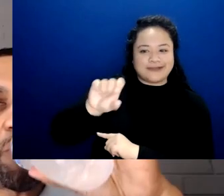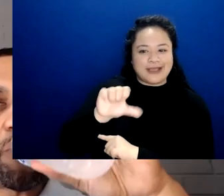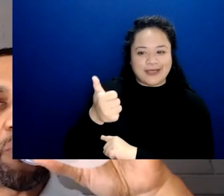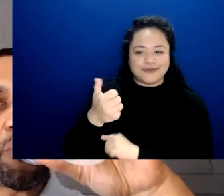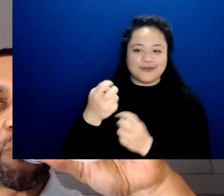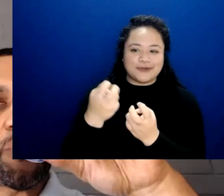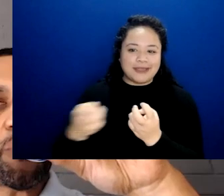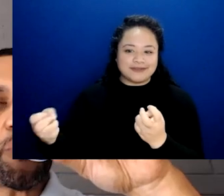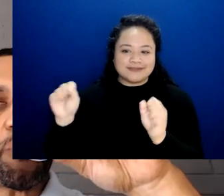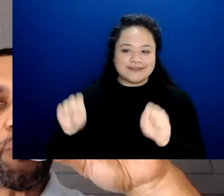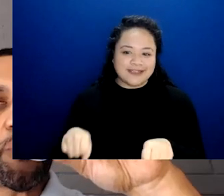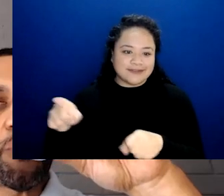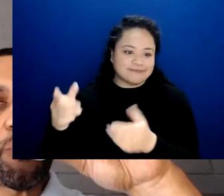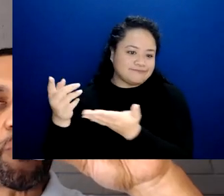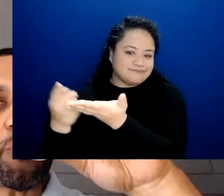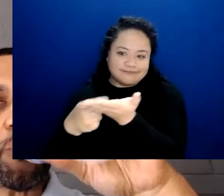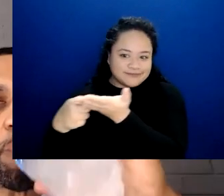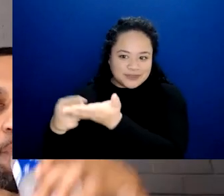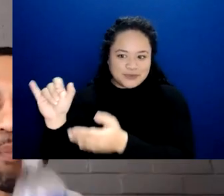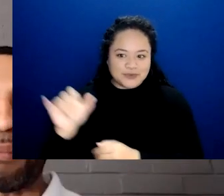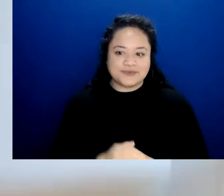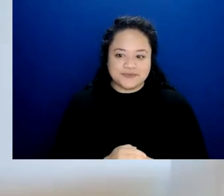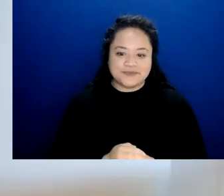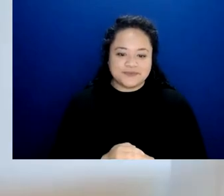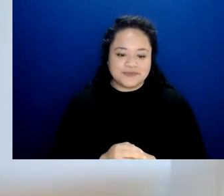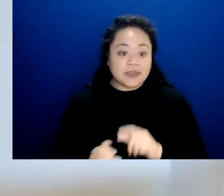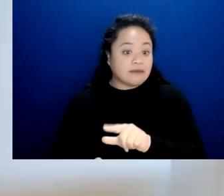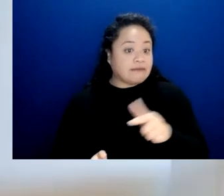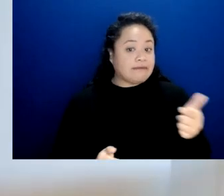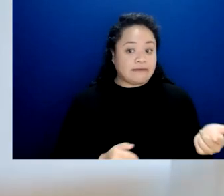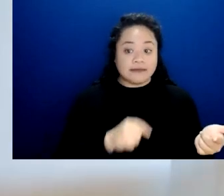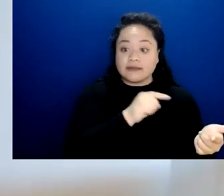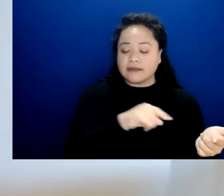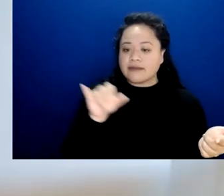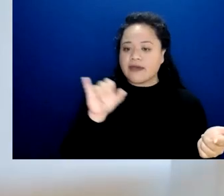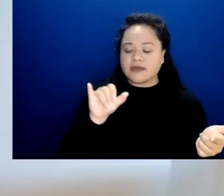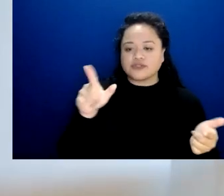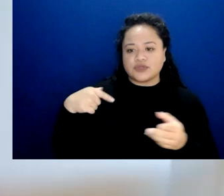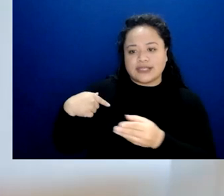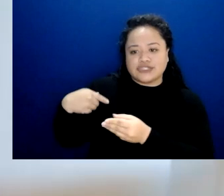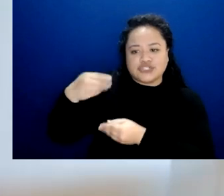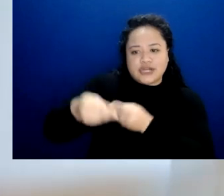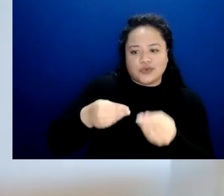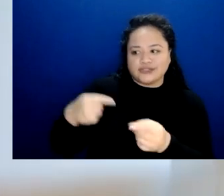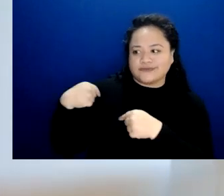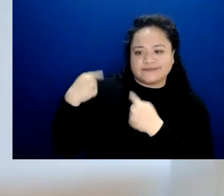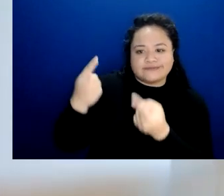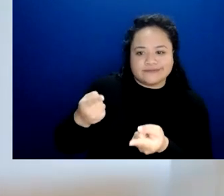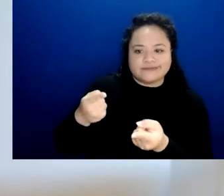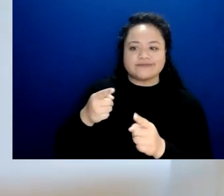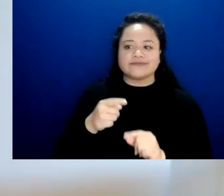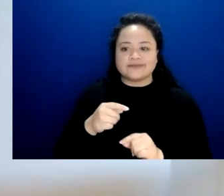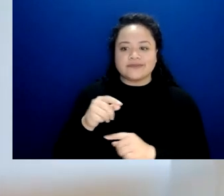So I'm also thinking about this from, we talk about generational trauma and other things, and you know, we